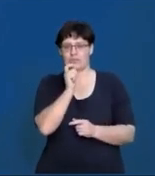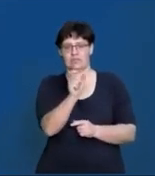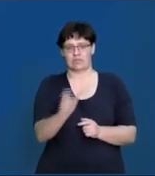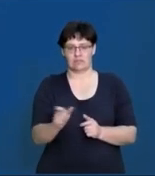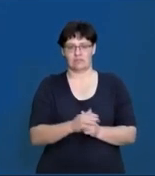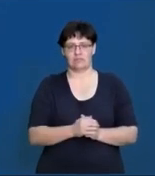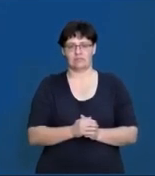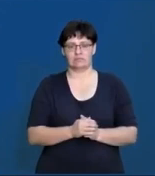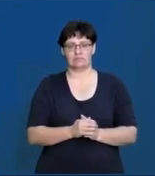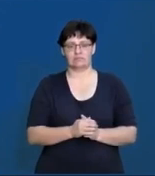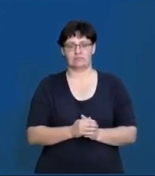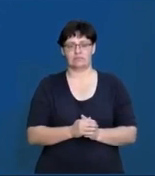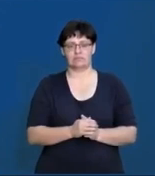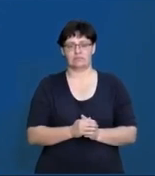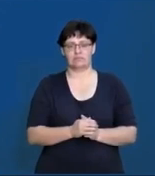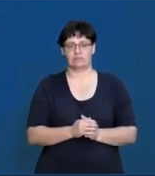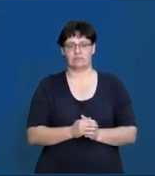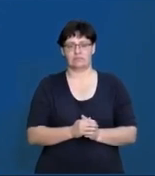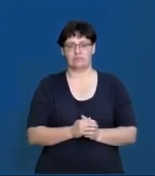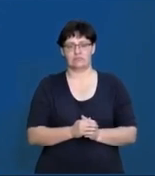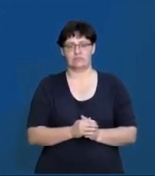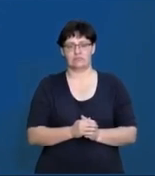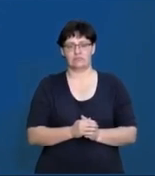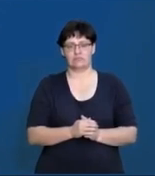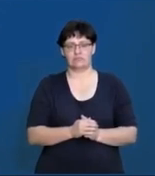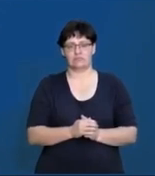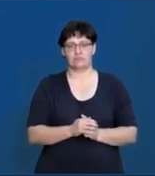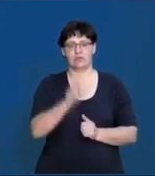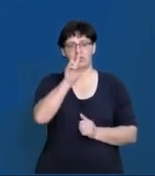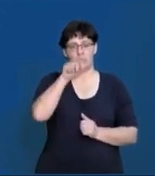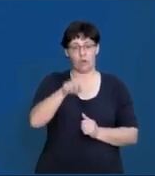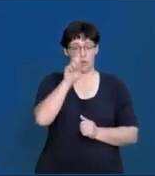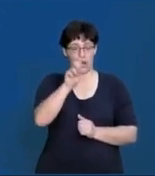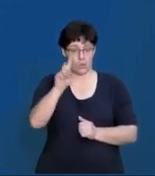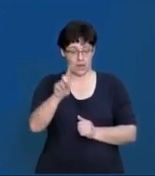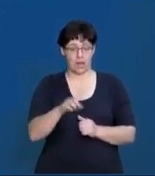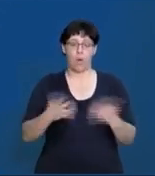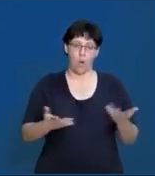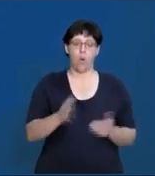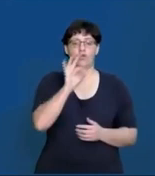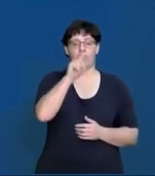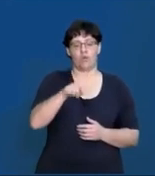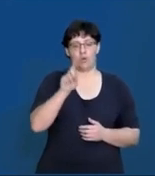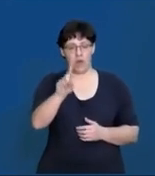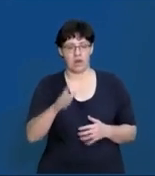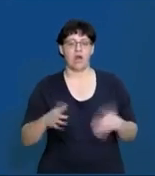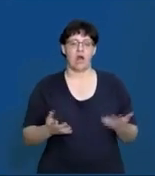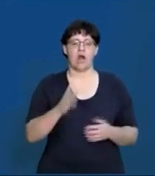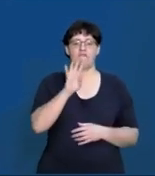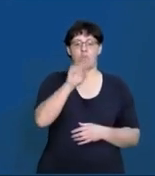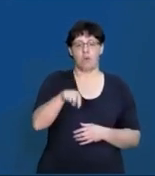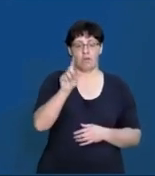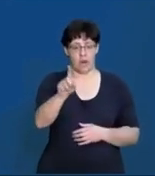paragraphs. Right? When your question 2.11 or your question 3.1, your